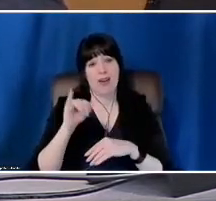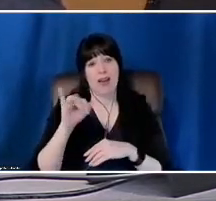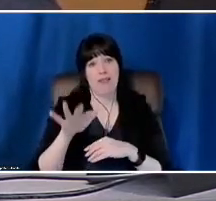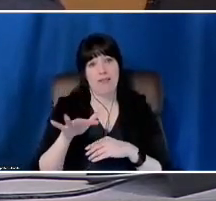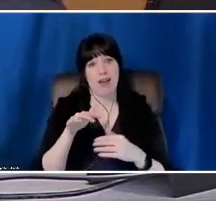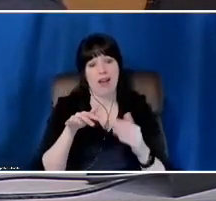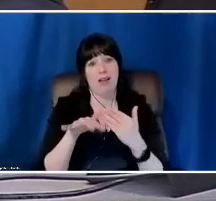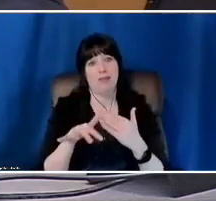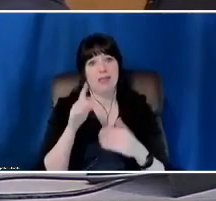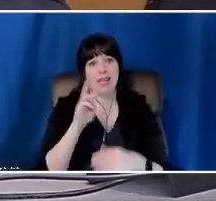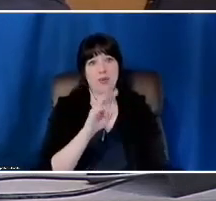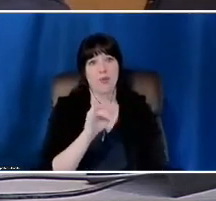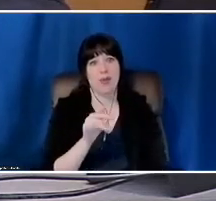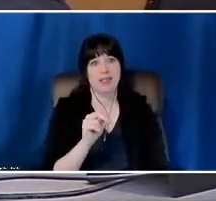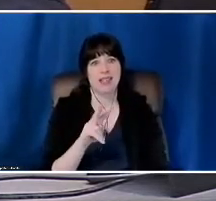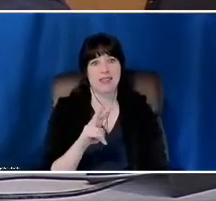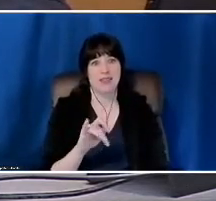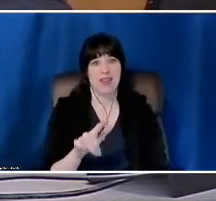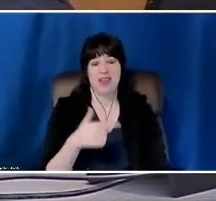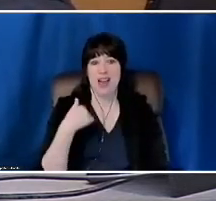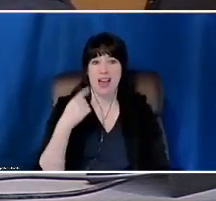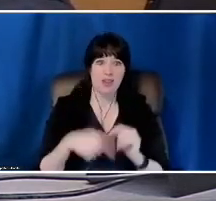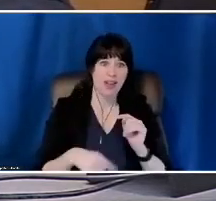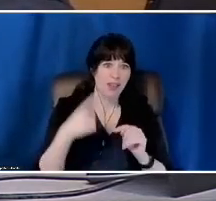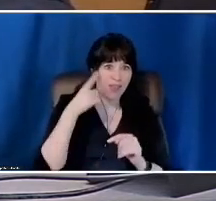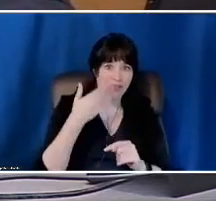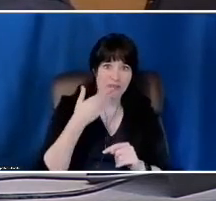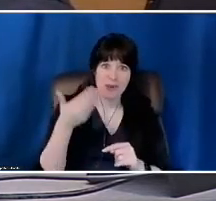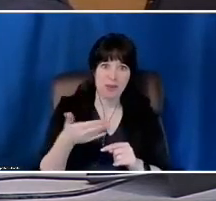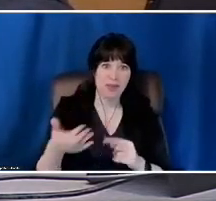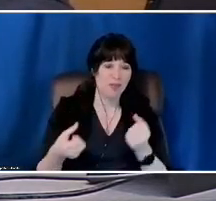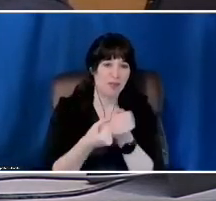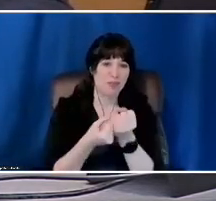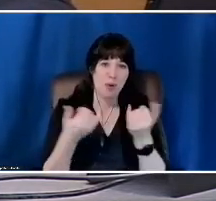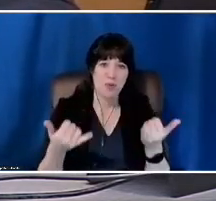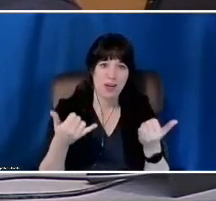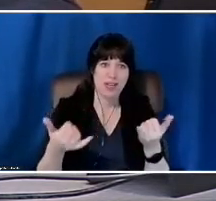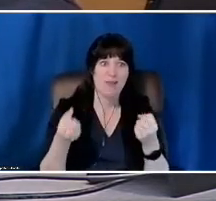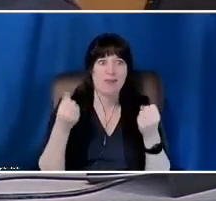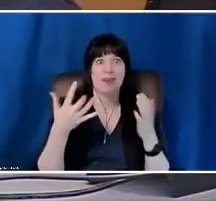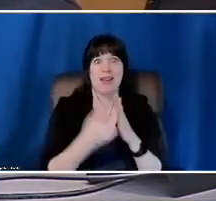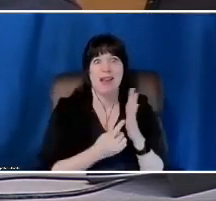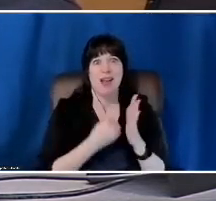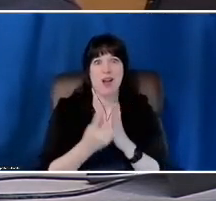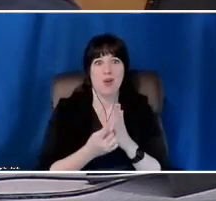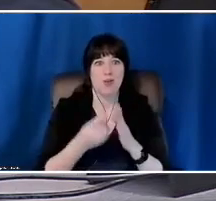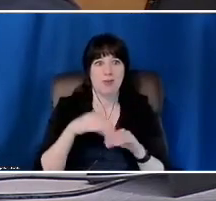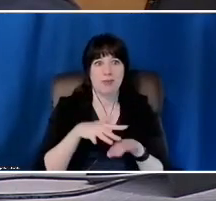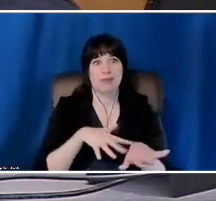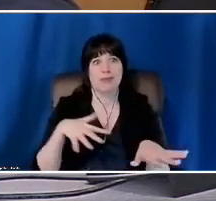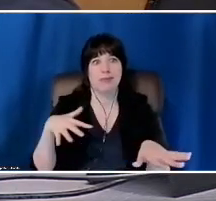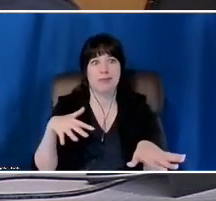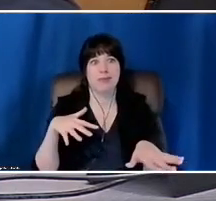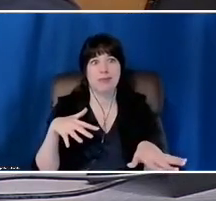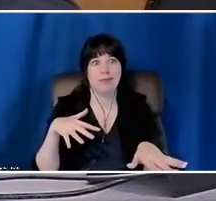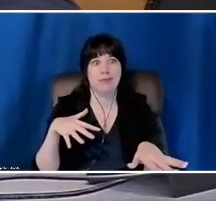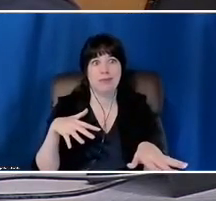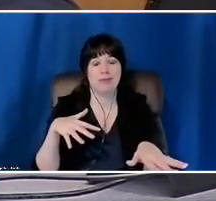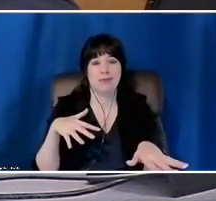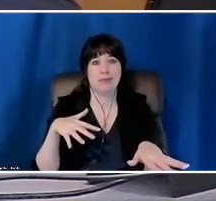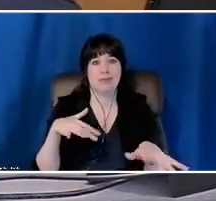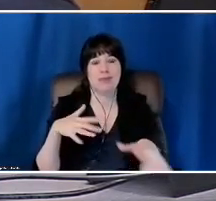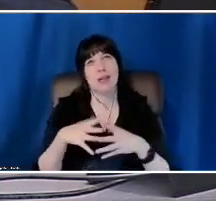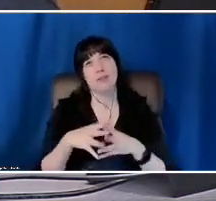I couldn't think of a better thing to support right now. I've spent many hours sitting on the Boone Bridge in traffic, twiddling my